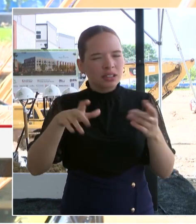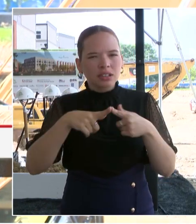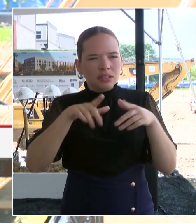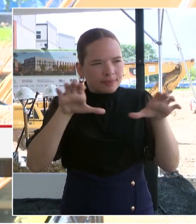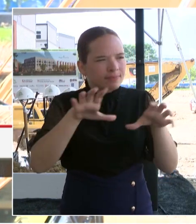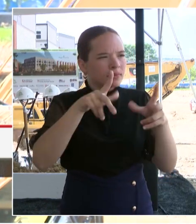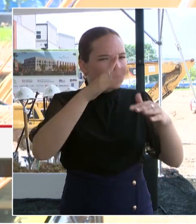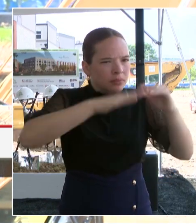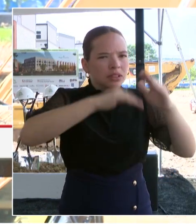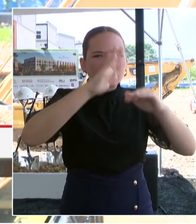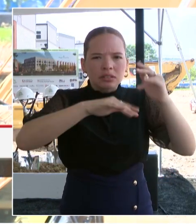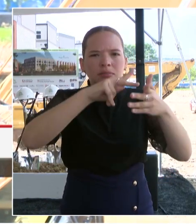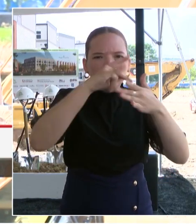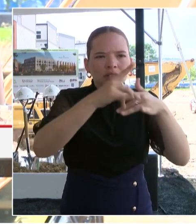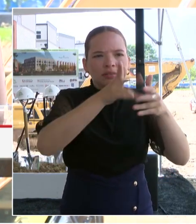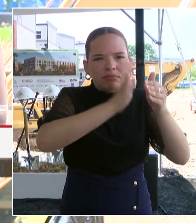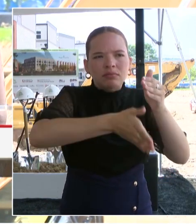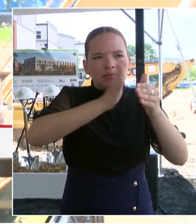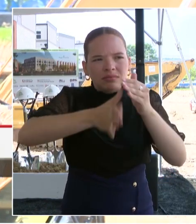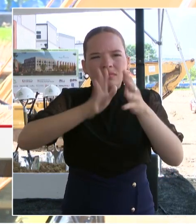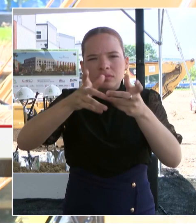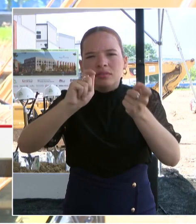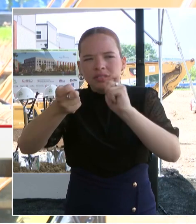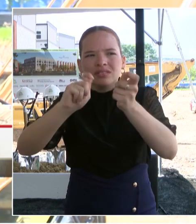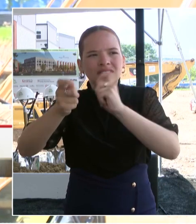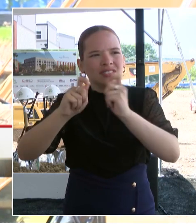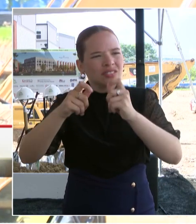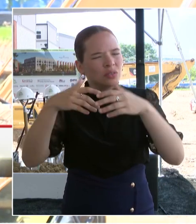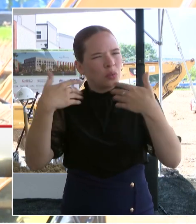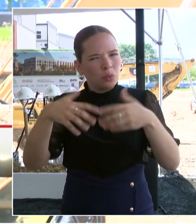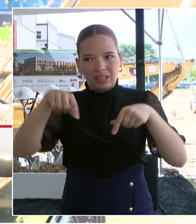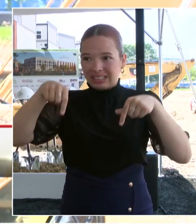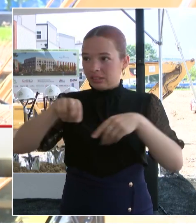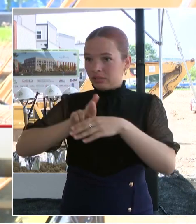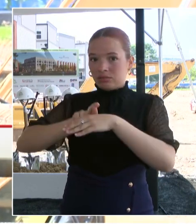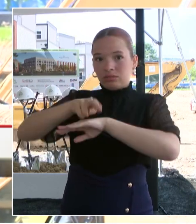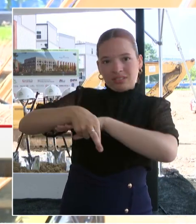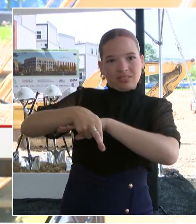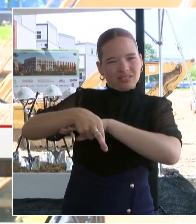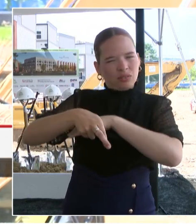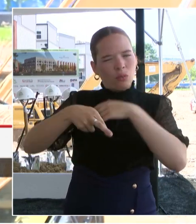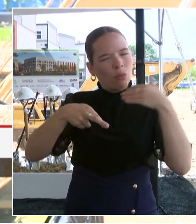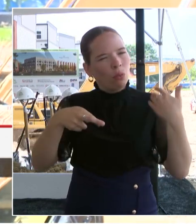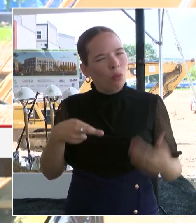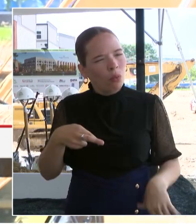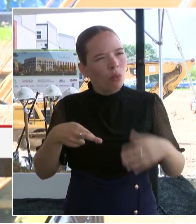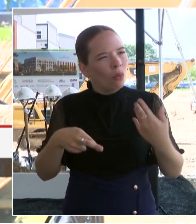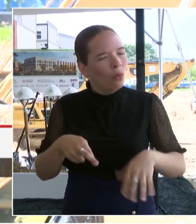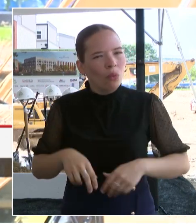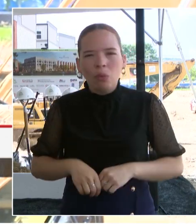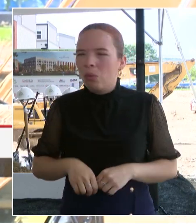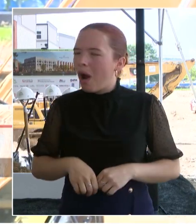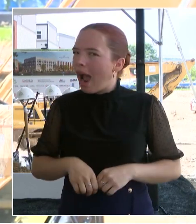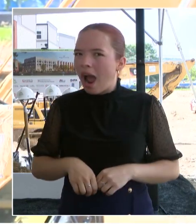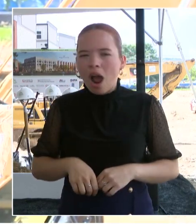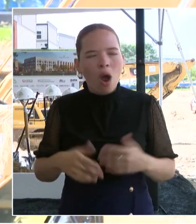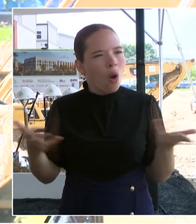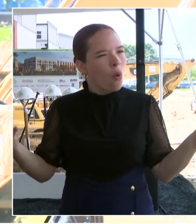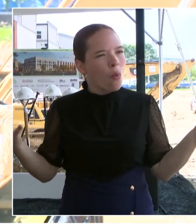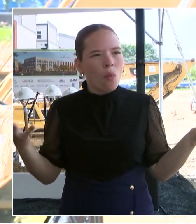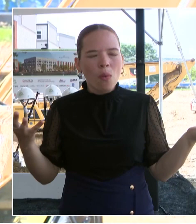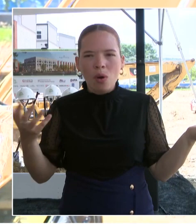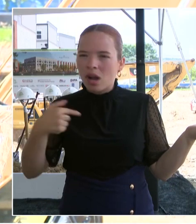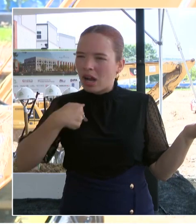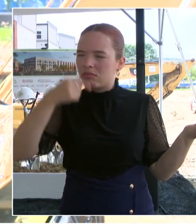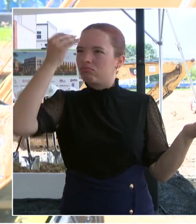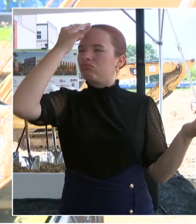Riggs Park and have delivered to Riggs Park exactly what it wanted. I think about my neighbors,